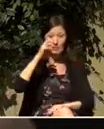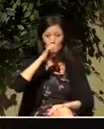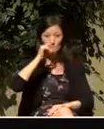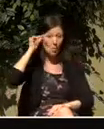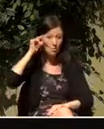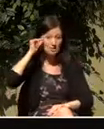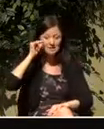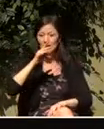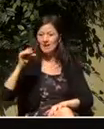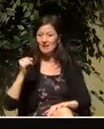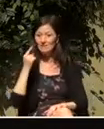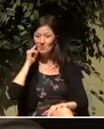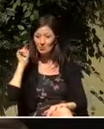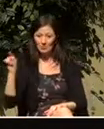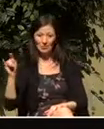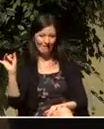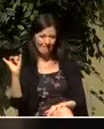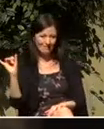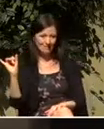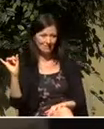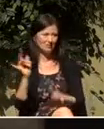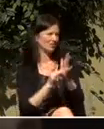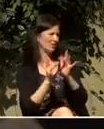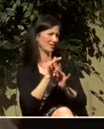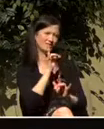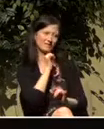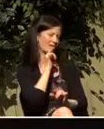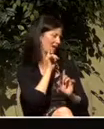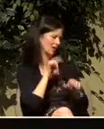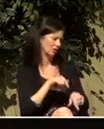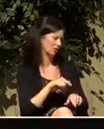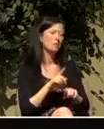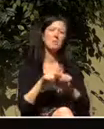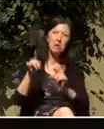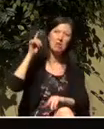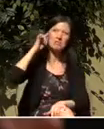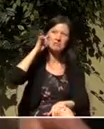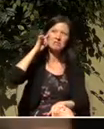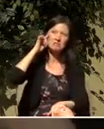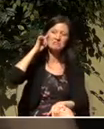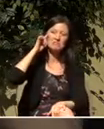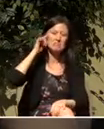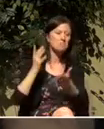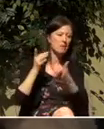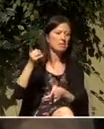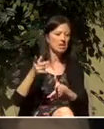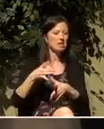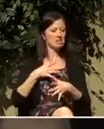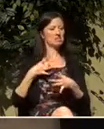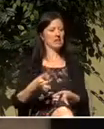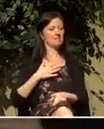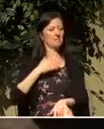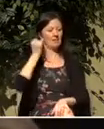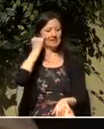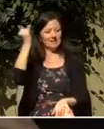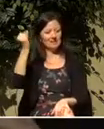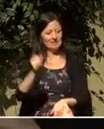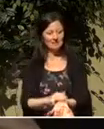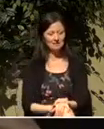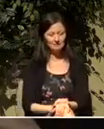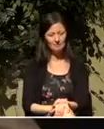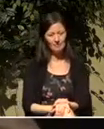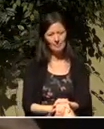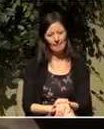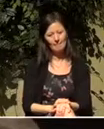too. Although Jesus didn't answer me, I'm pretty sure he thought it was a nice idea anyway.